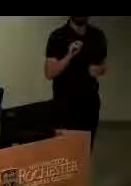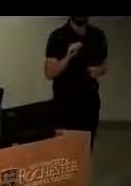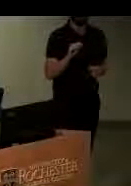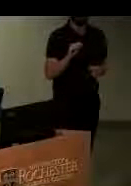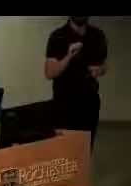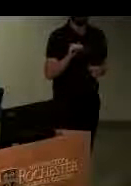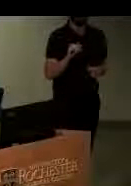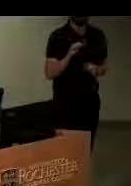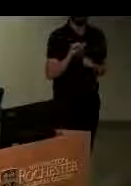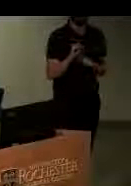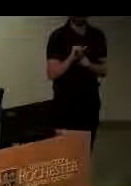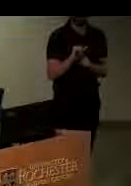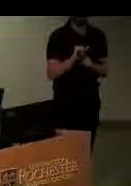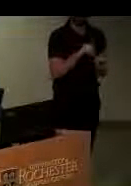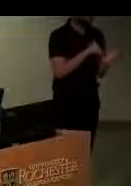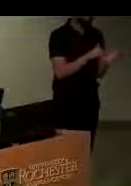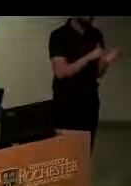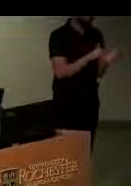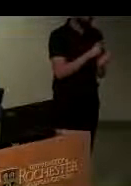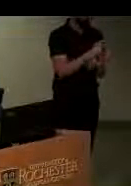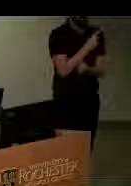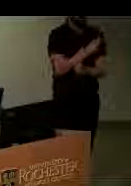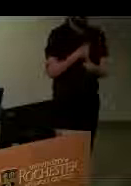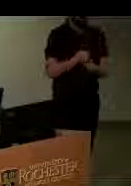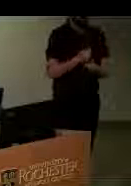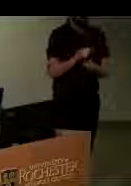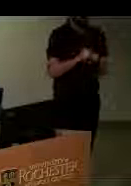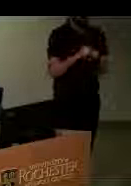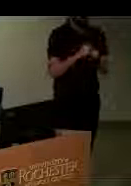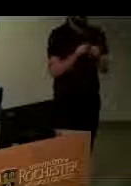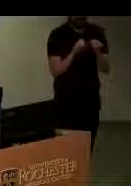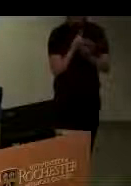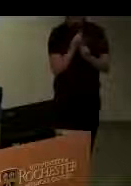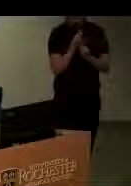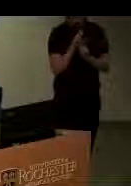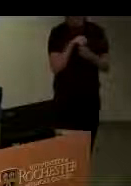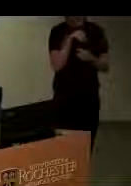between the doctor and the patient is the essence of medicine.